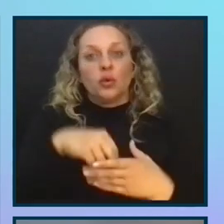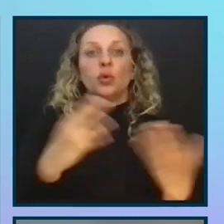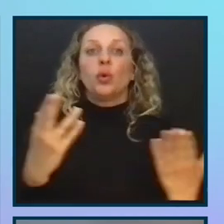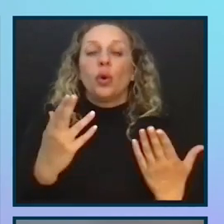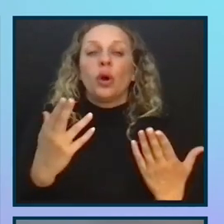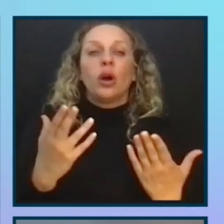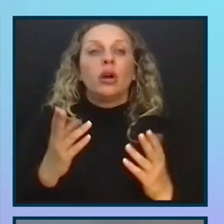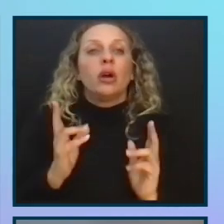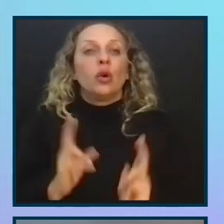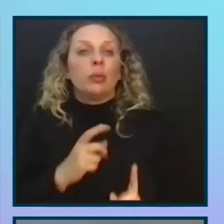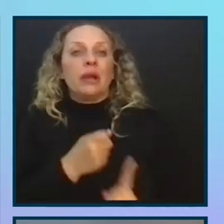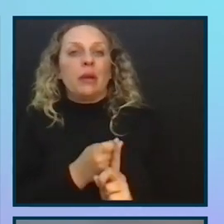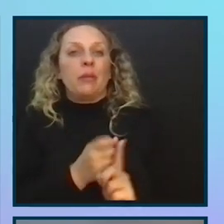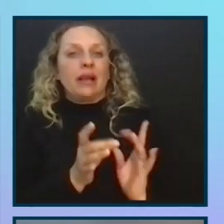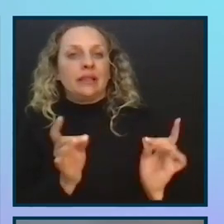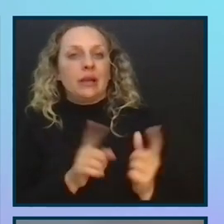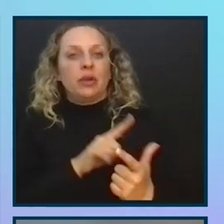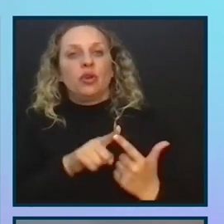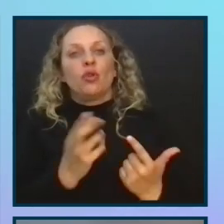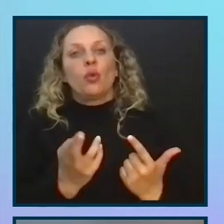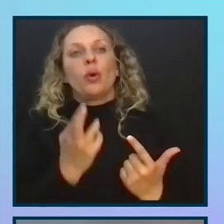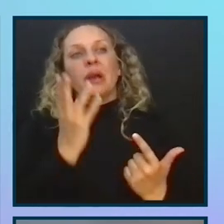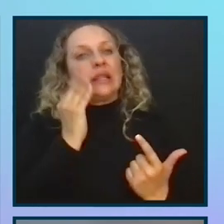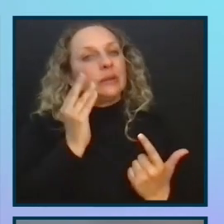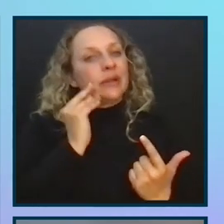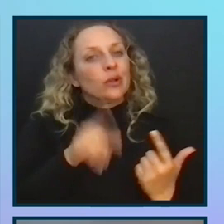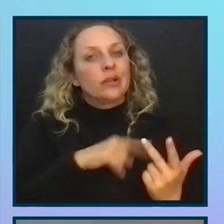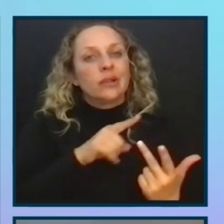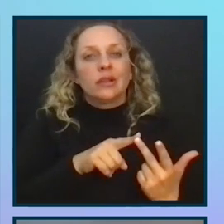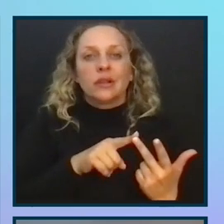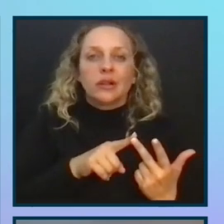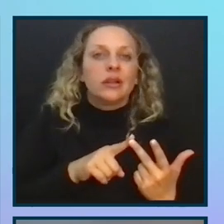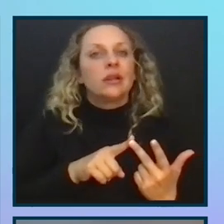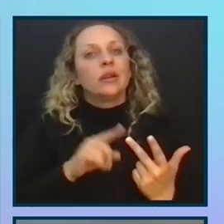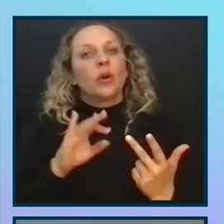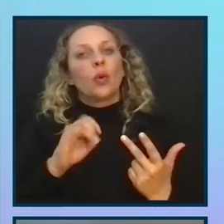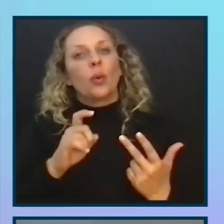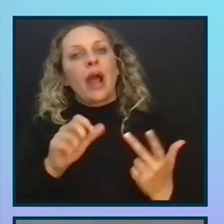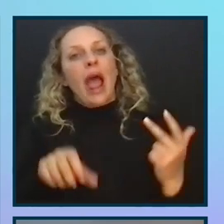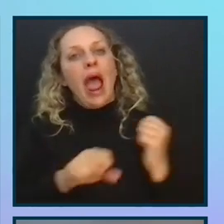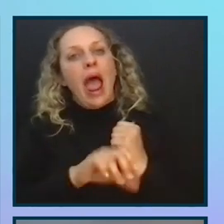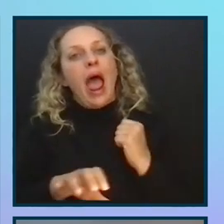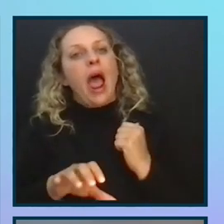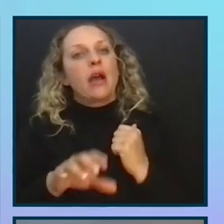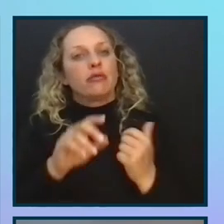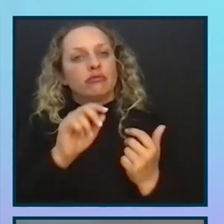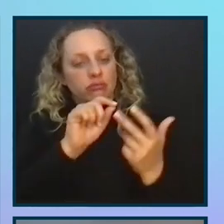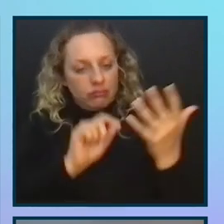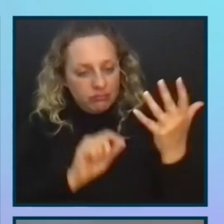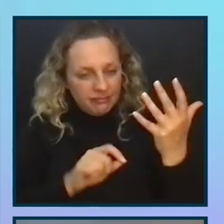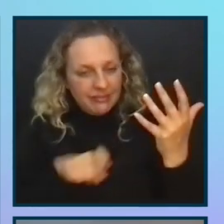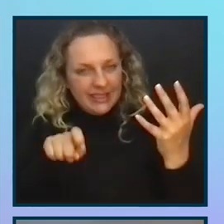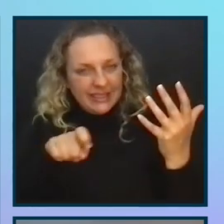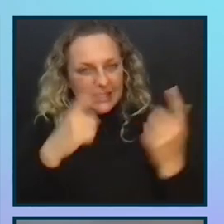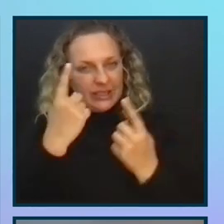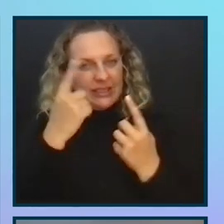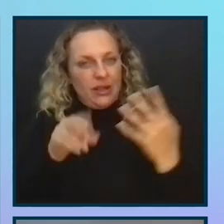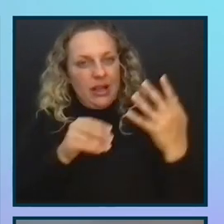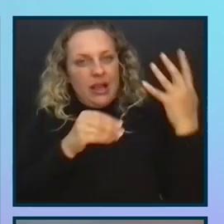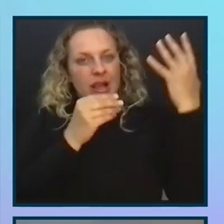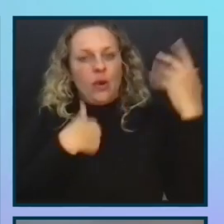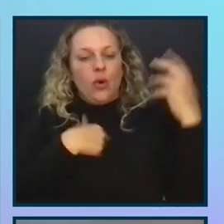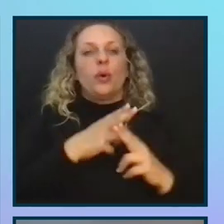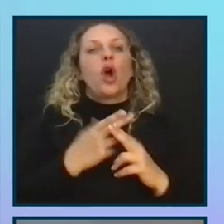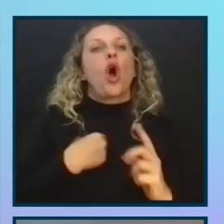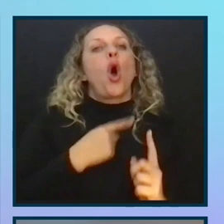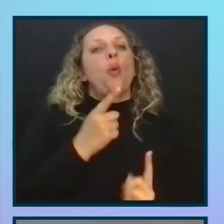human impact statement, recommended experiences, WCAG criteria, and other considerations as needed. This is what we call